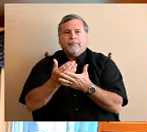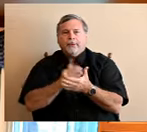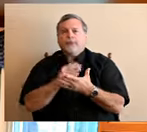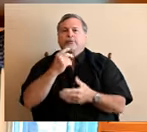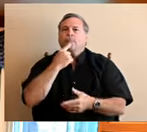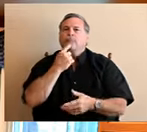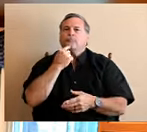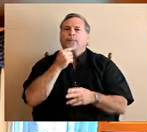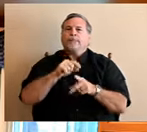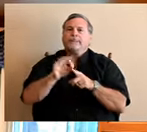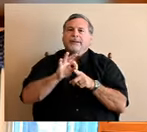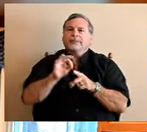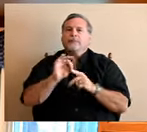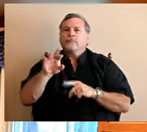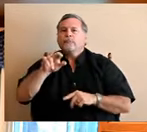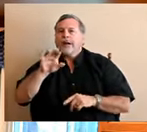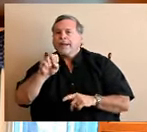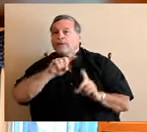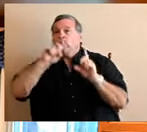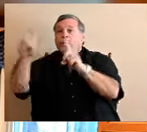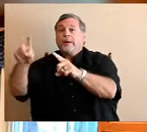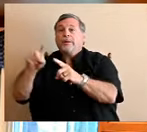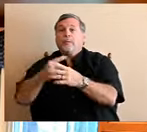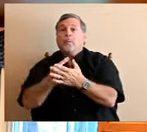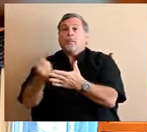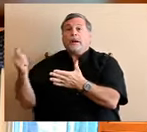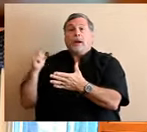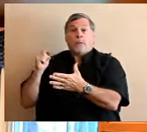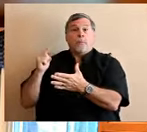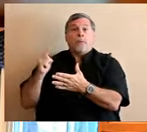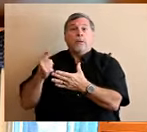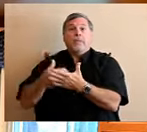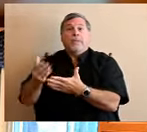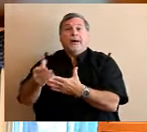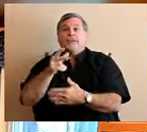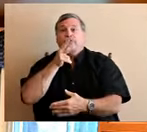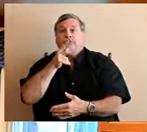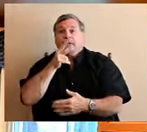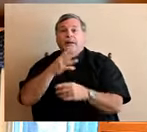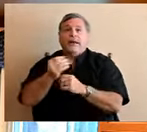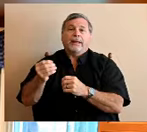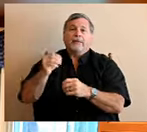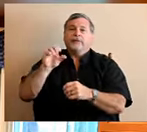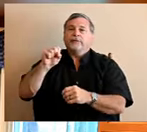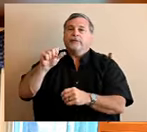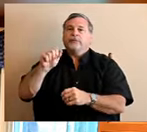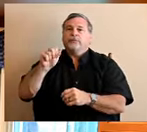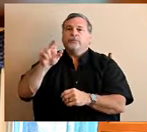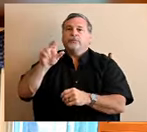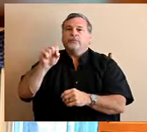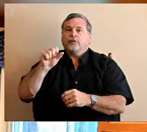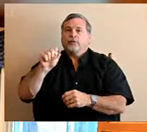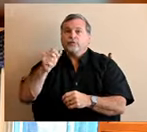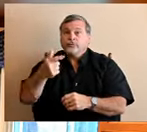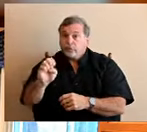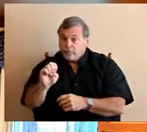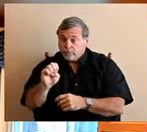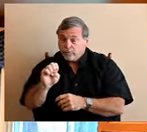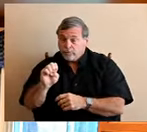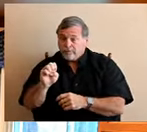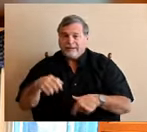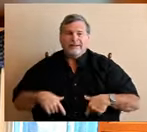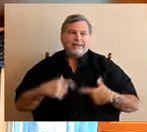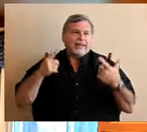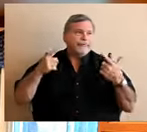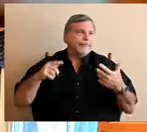red beans and rice, and about a week ago I went over to the store and I bought the chicken thighs and I bought the sausage. Life